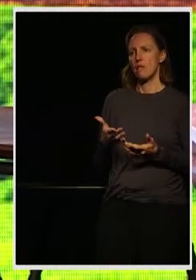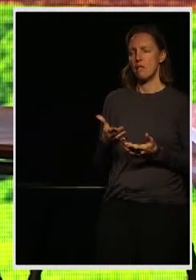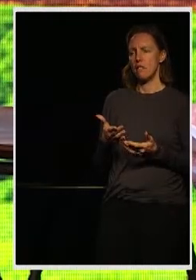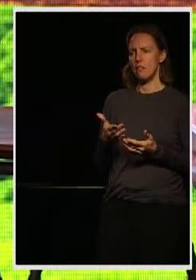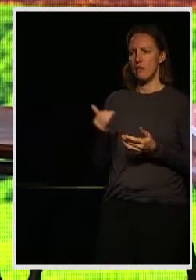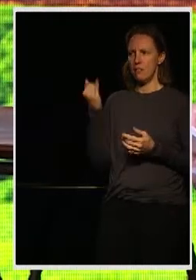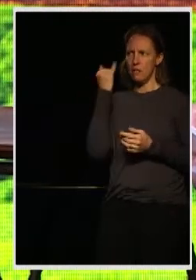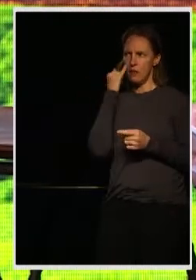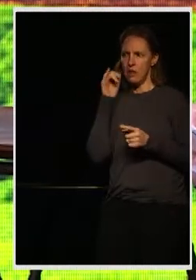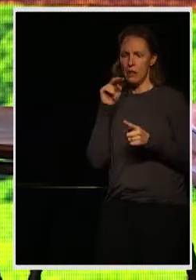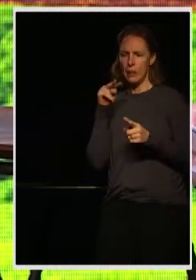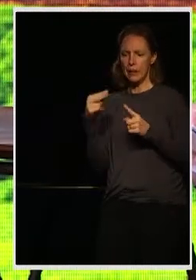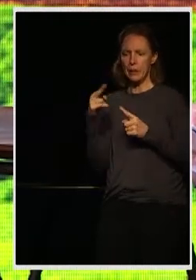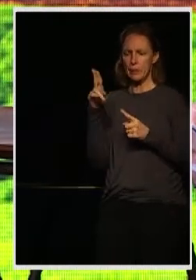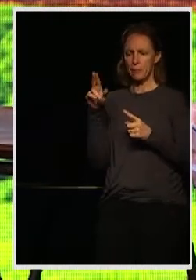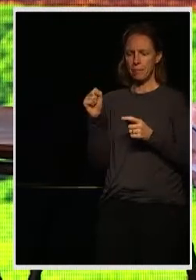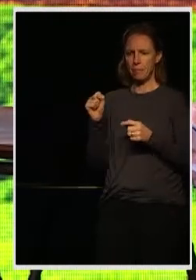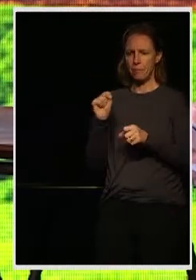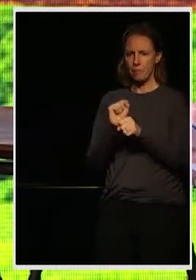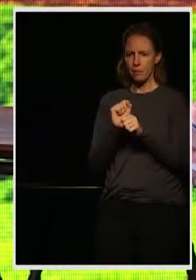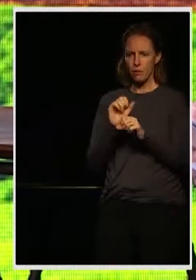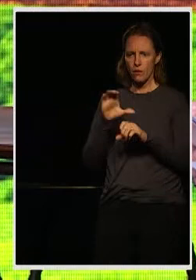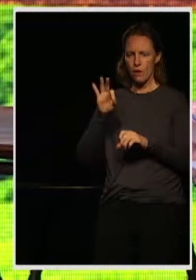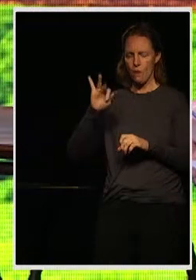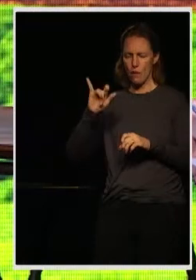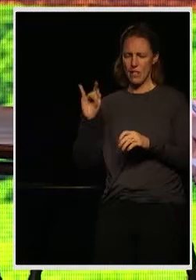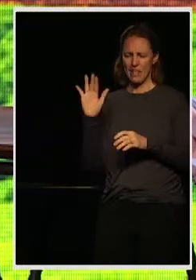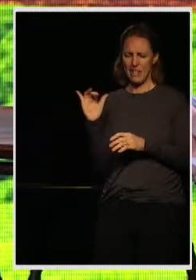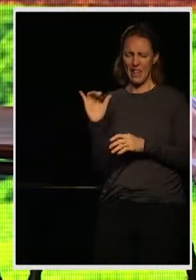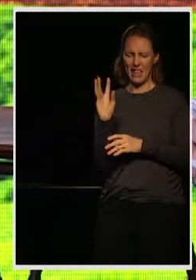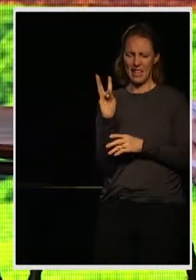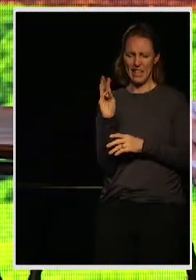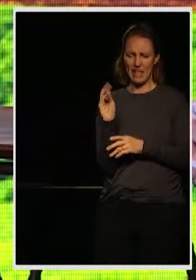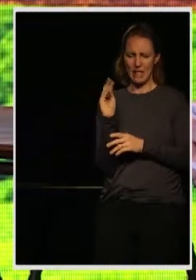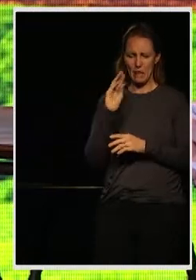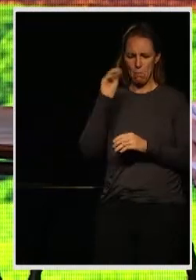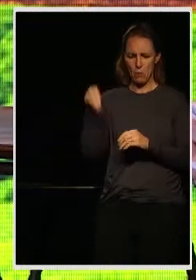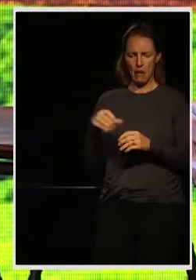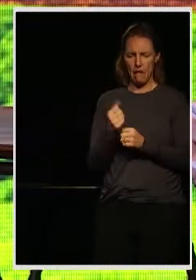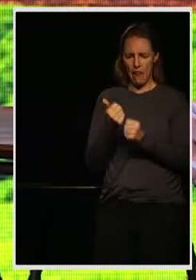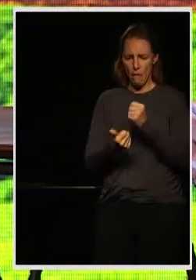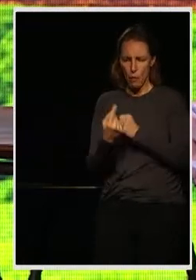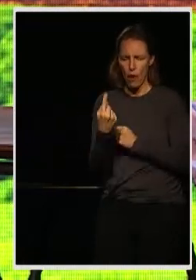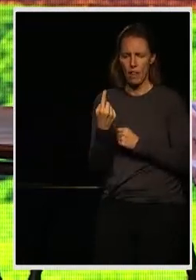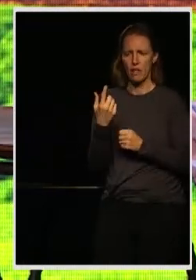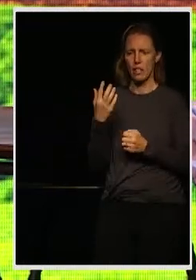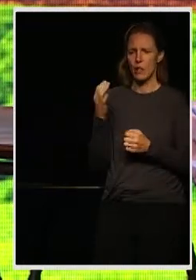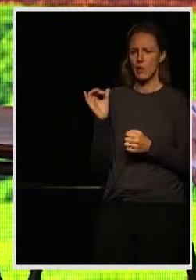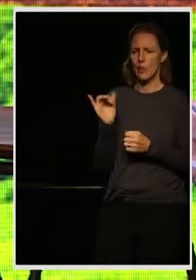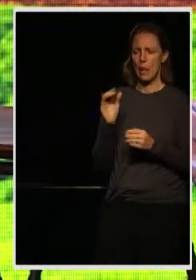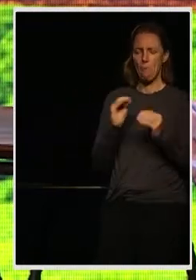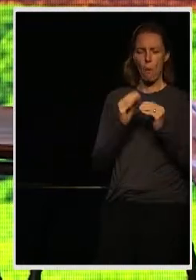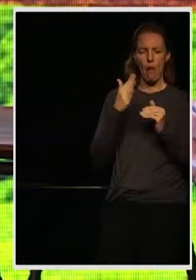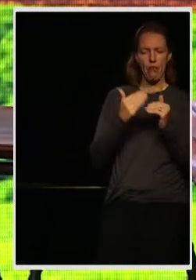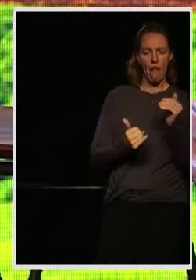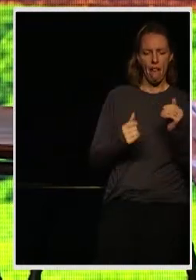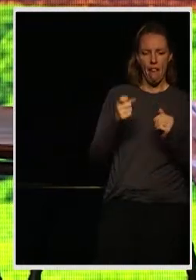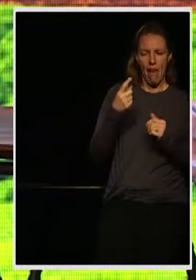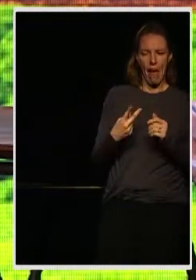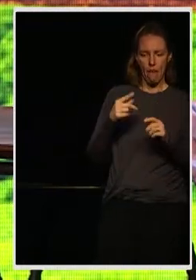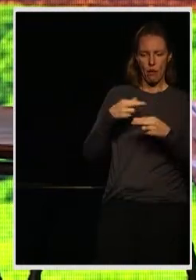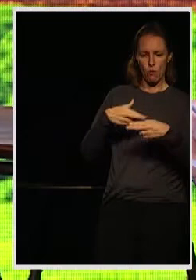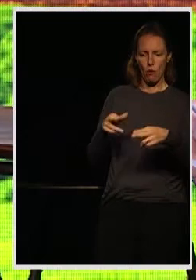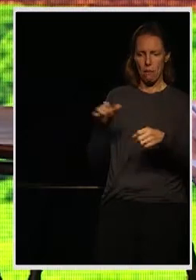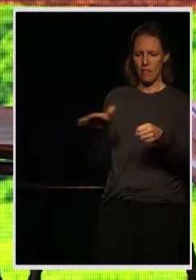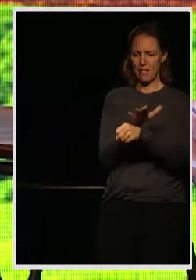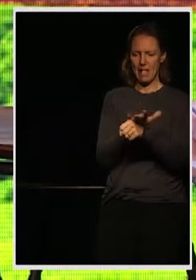if you look at the United States workforce, it was something like 60% of everybody. So that would be more than half of this room. Your